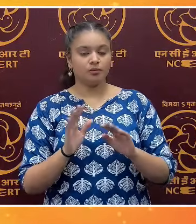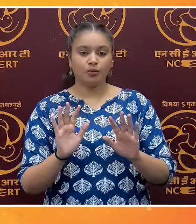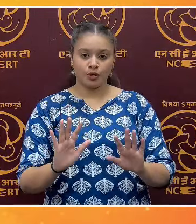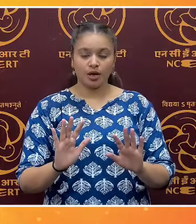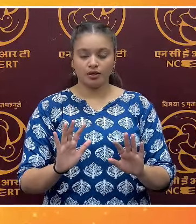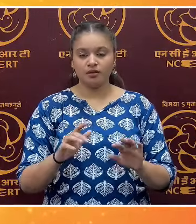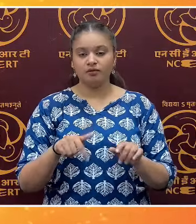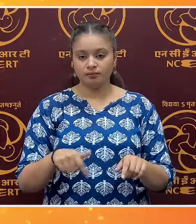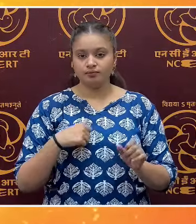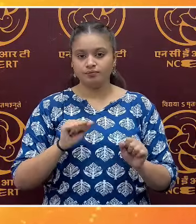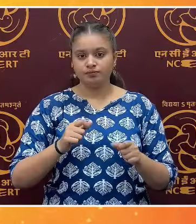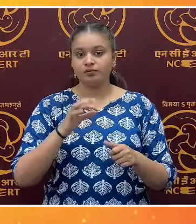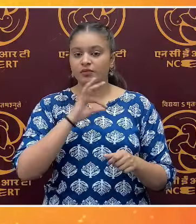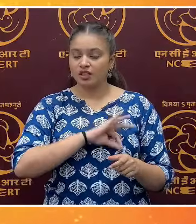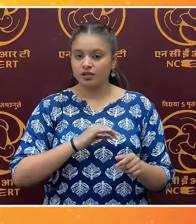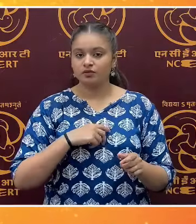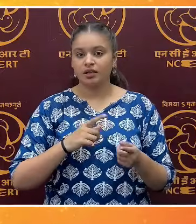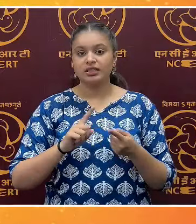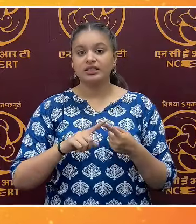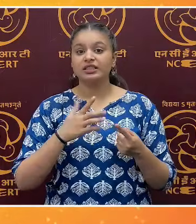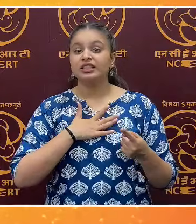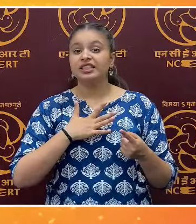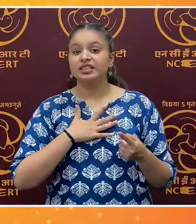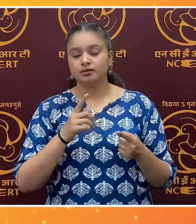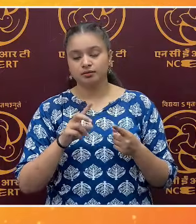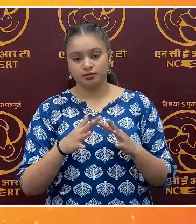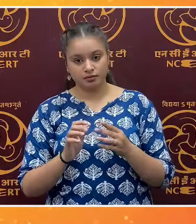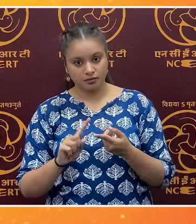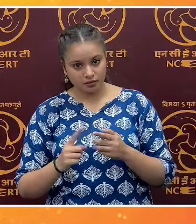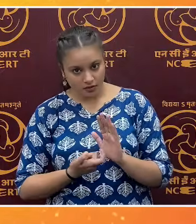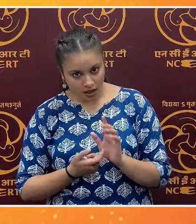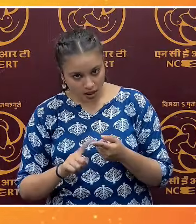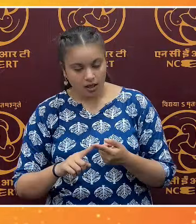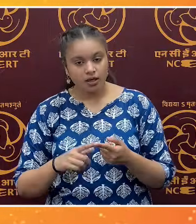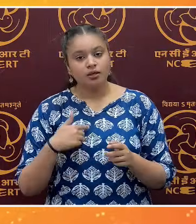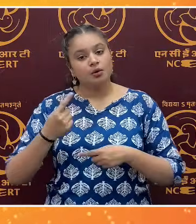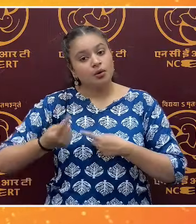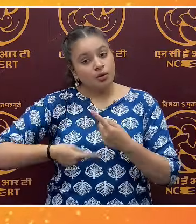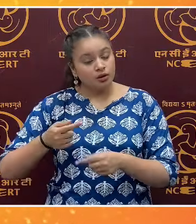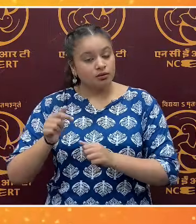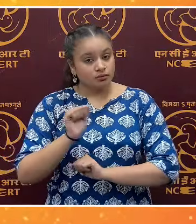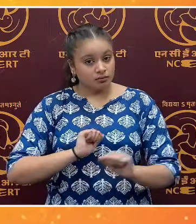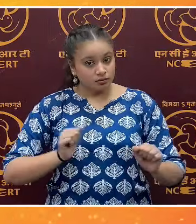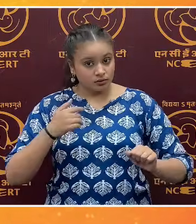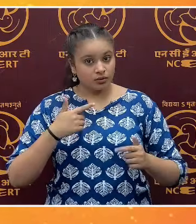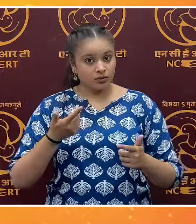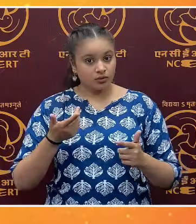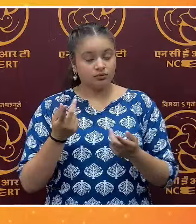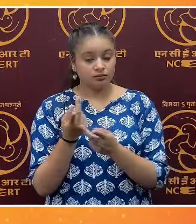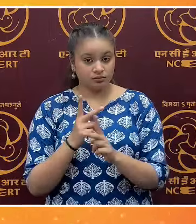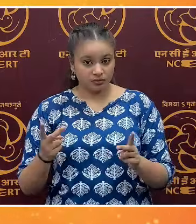a like advantage of earthing, and we should like always buy those